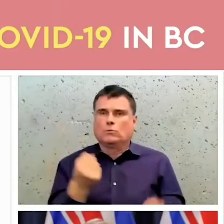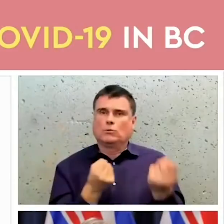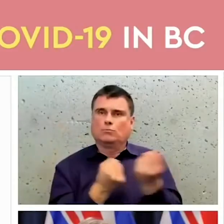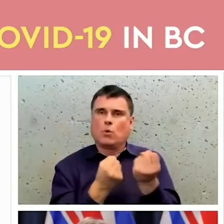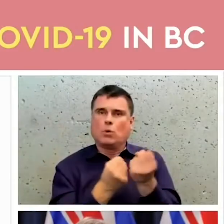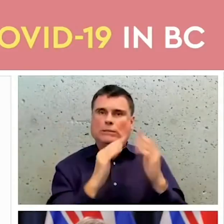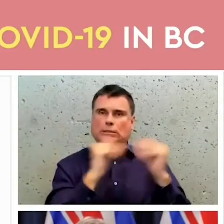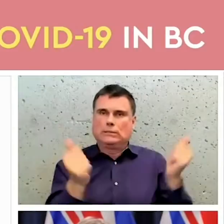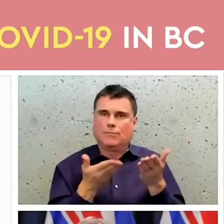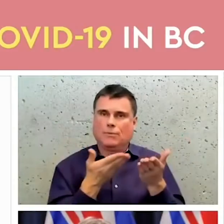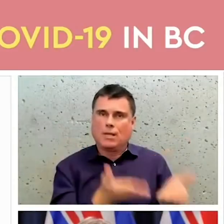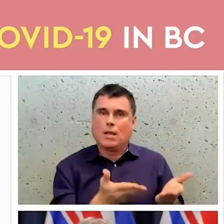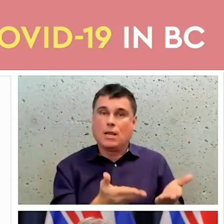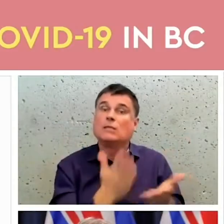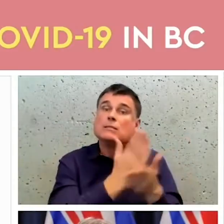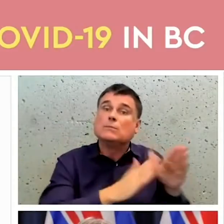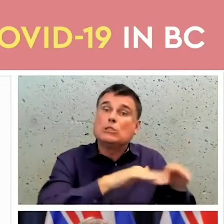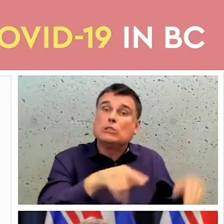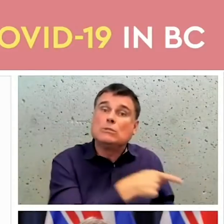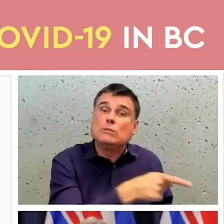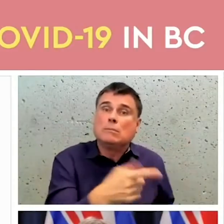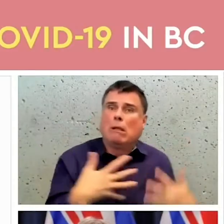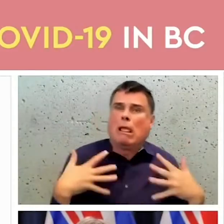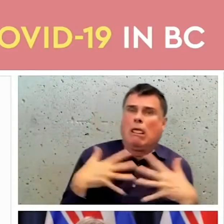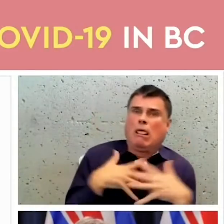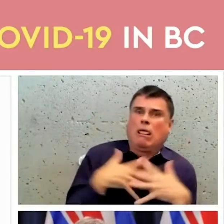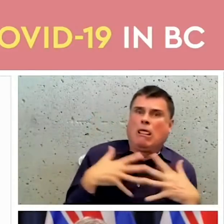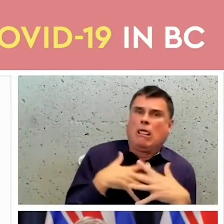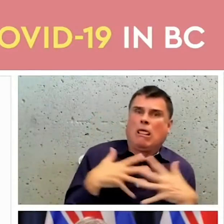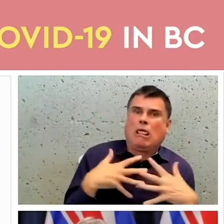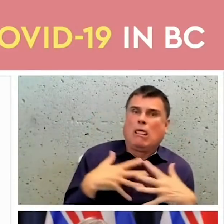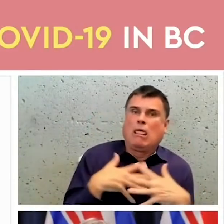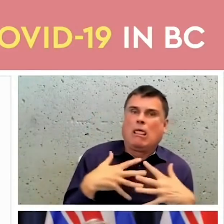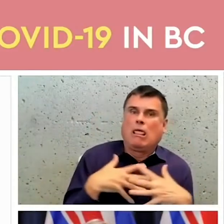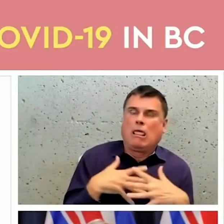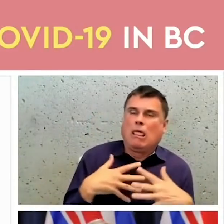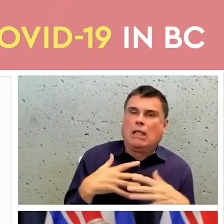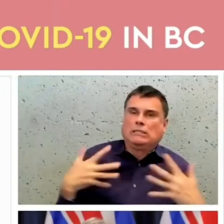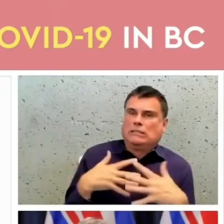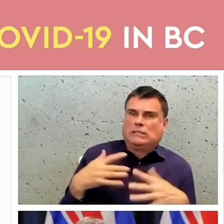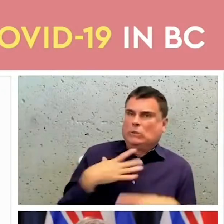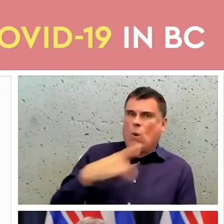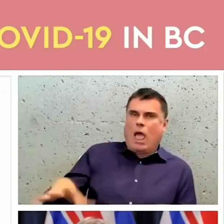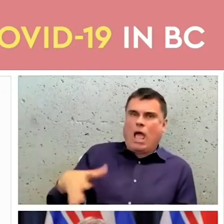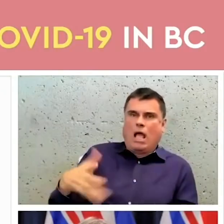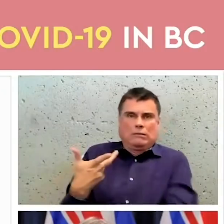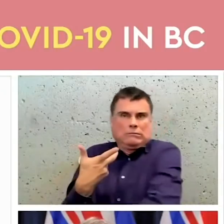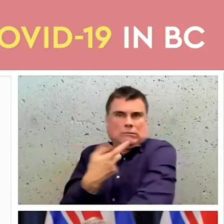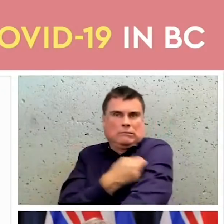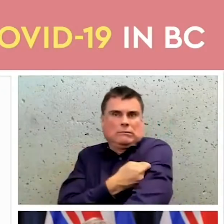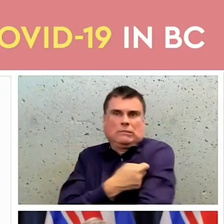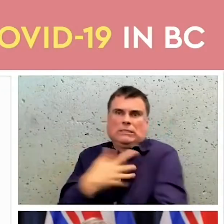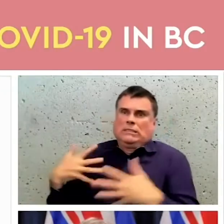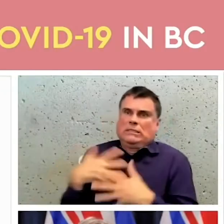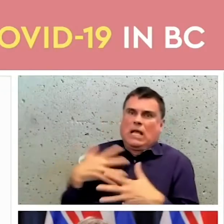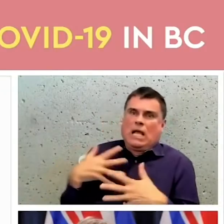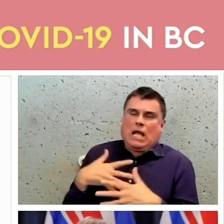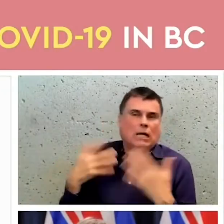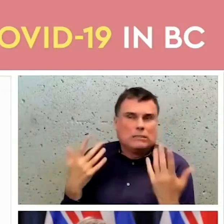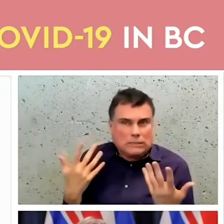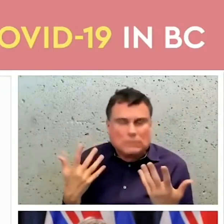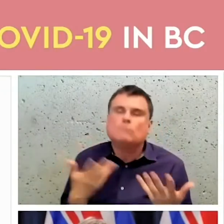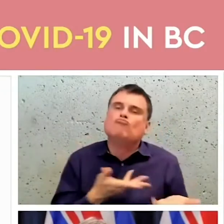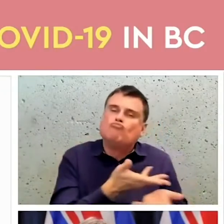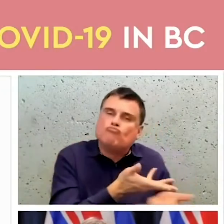may have special needs. Children in the disability community often have special needs, and we will be working to ensure that we have